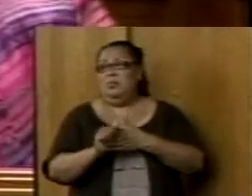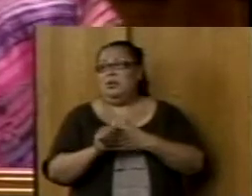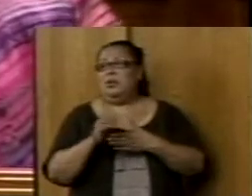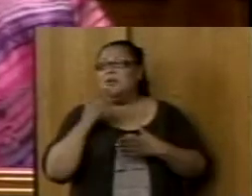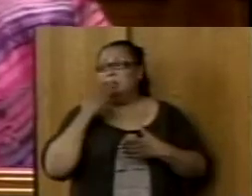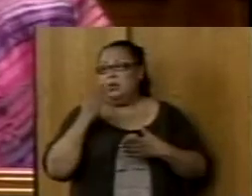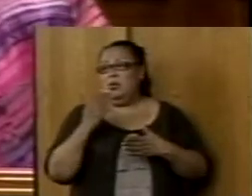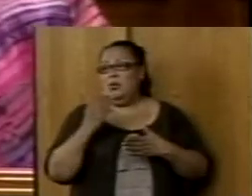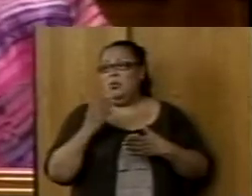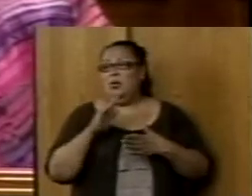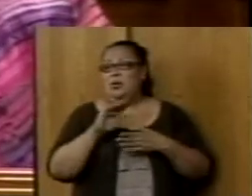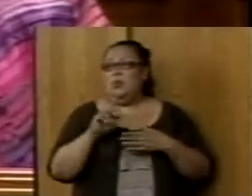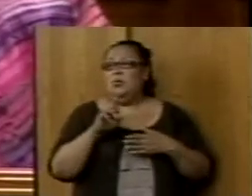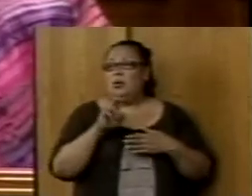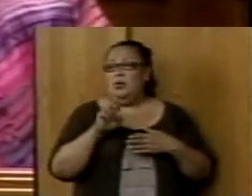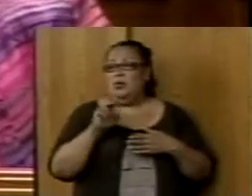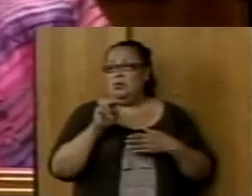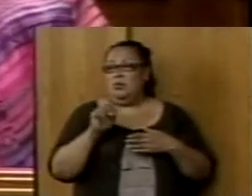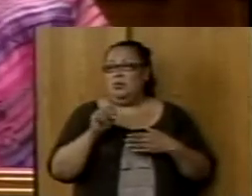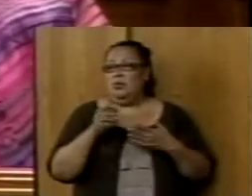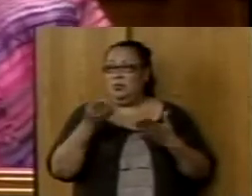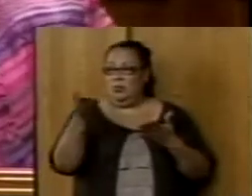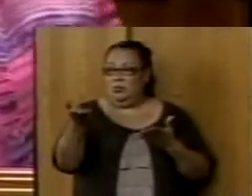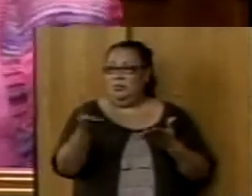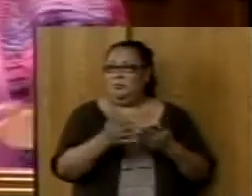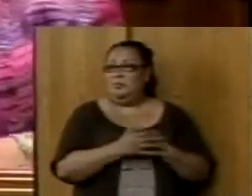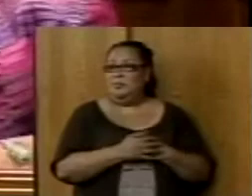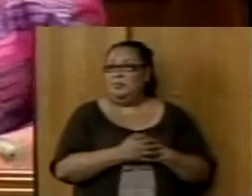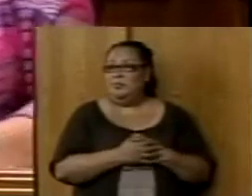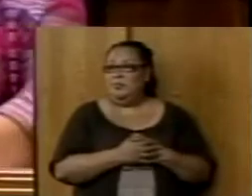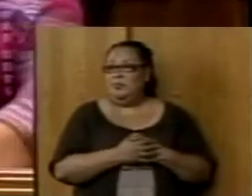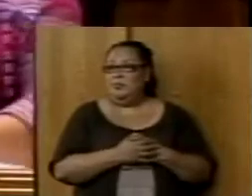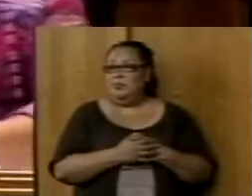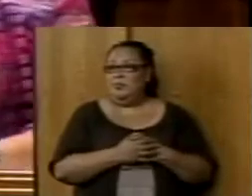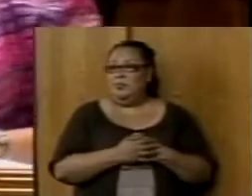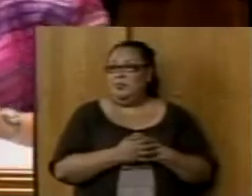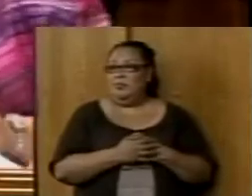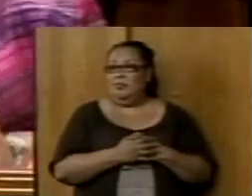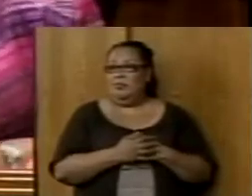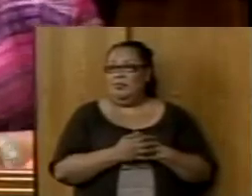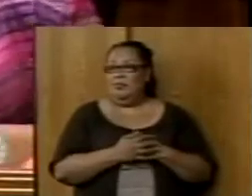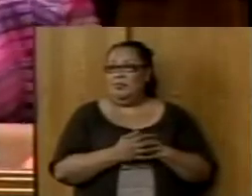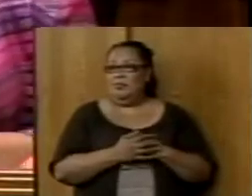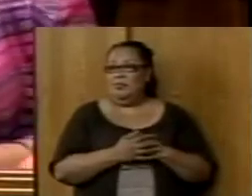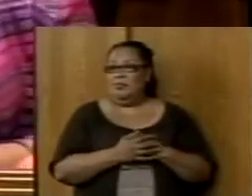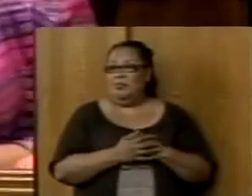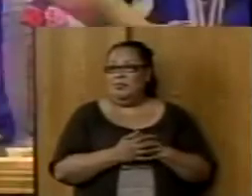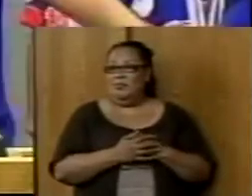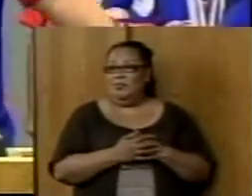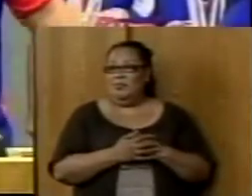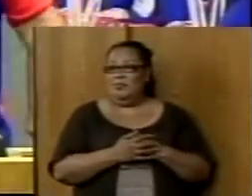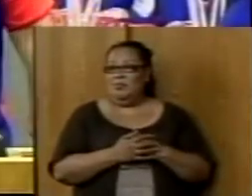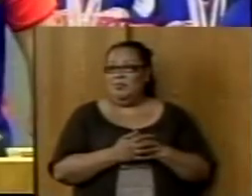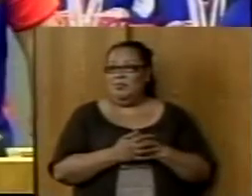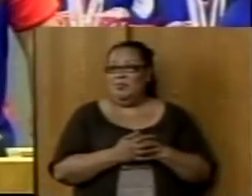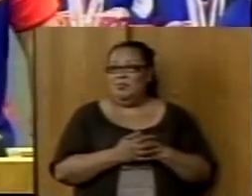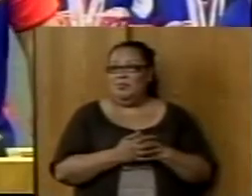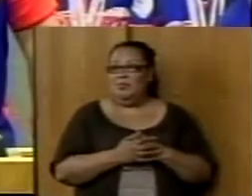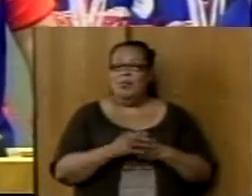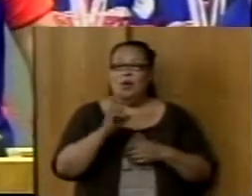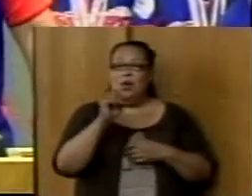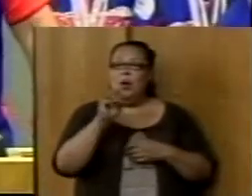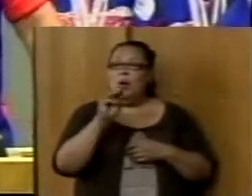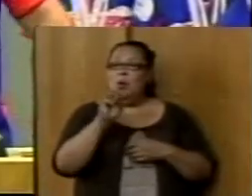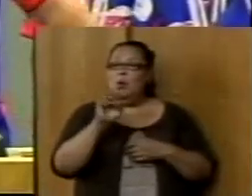well-rounded. So, Jesse Rodriguez, with that, I hand you the microphone. Yes, here we start with